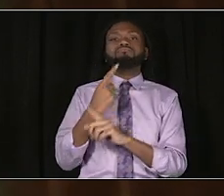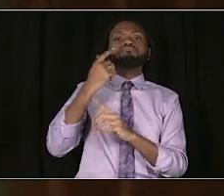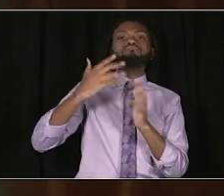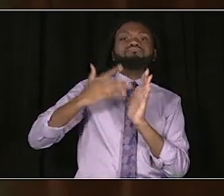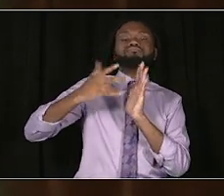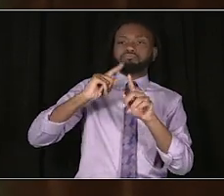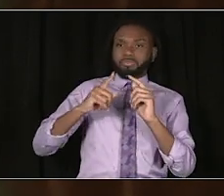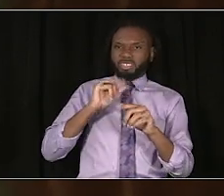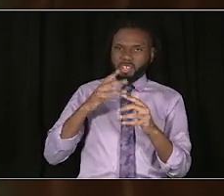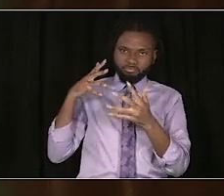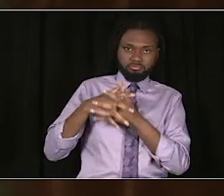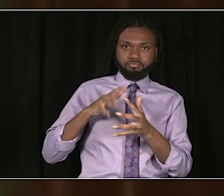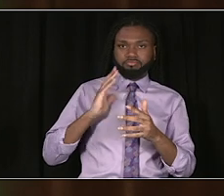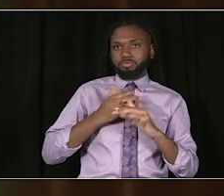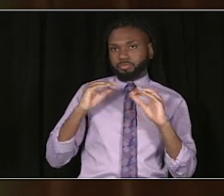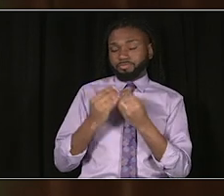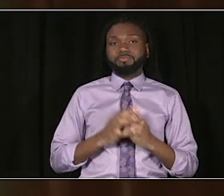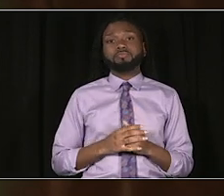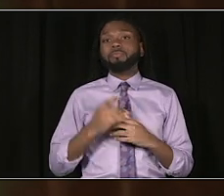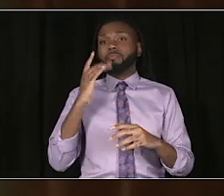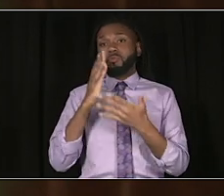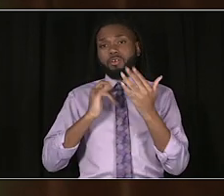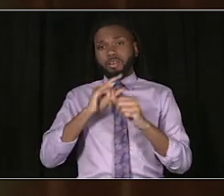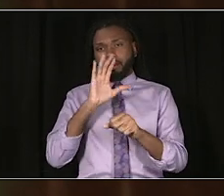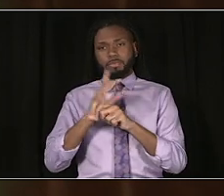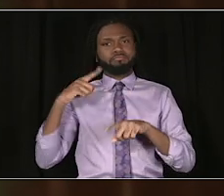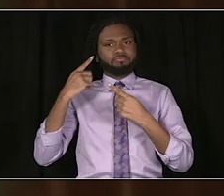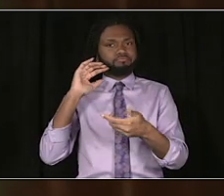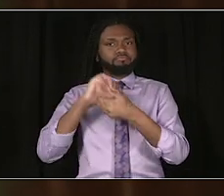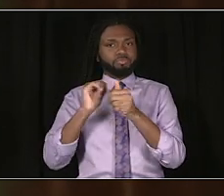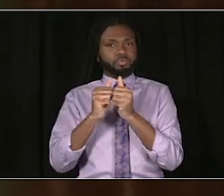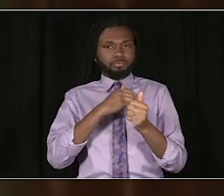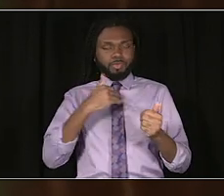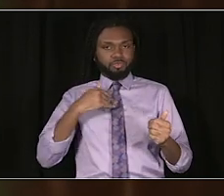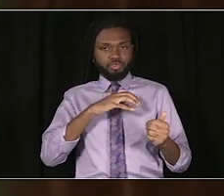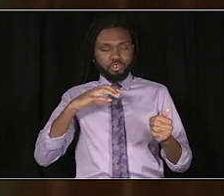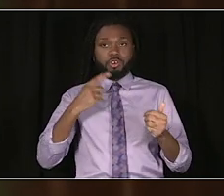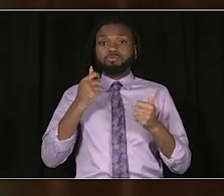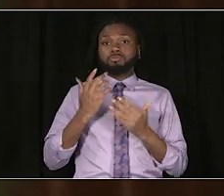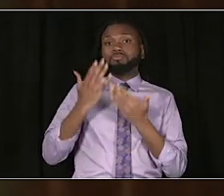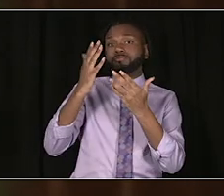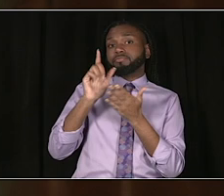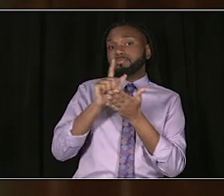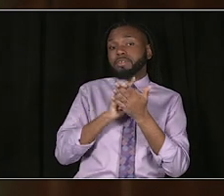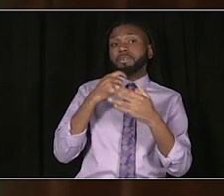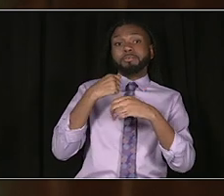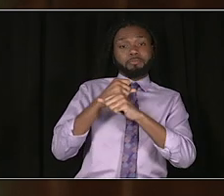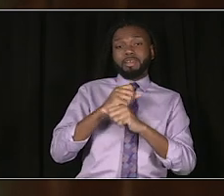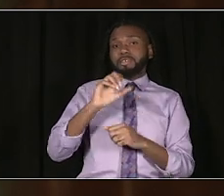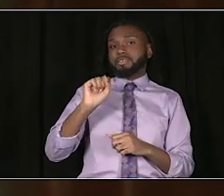through and through. As part of this commitment, we have been working with members of Congress to introduce legislation to make September Lead